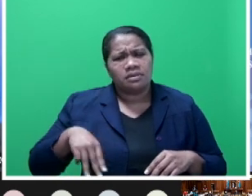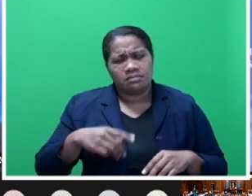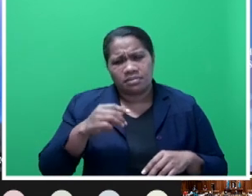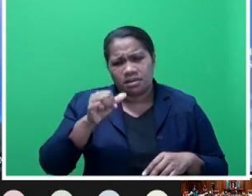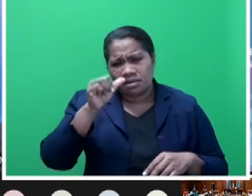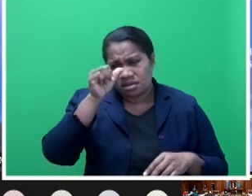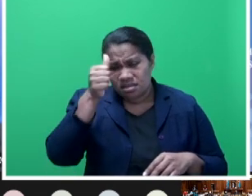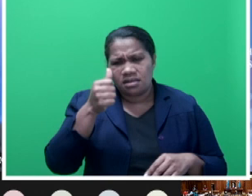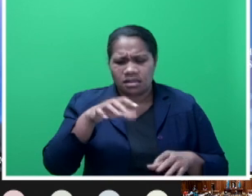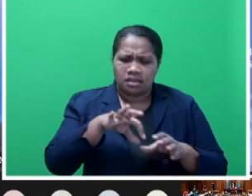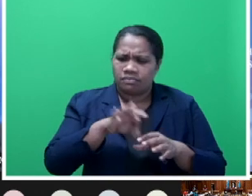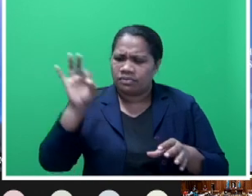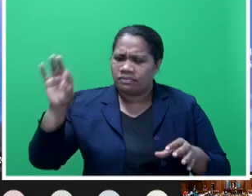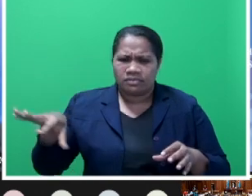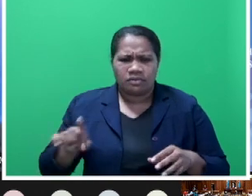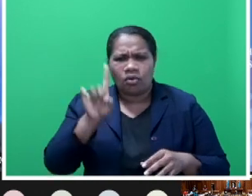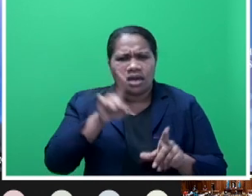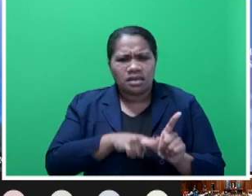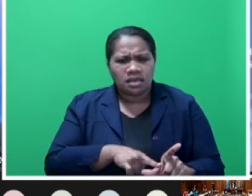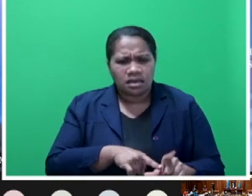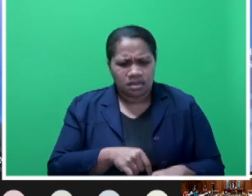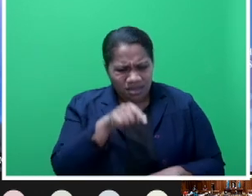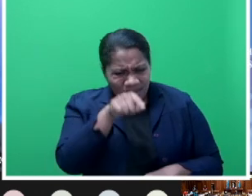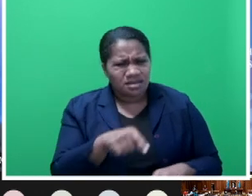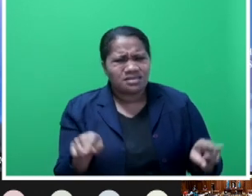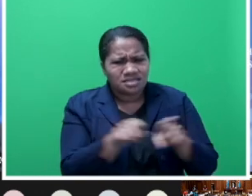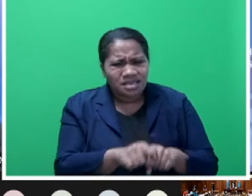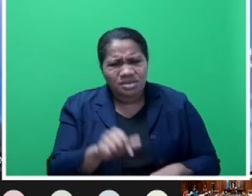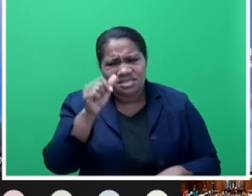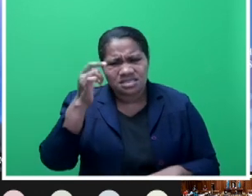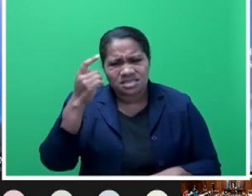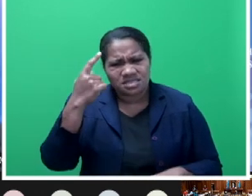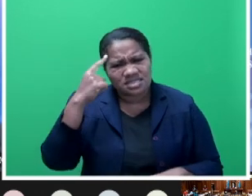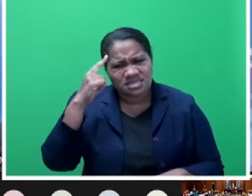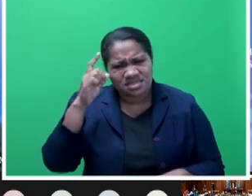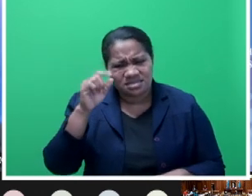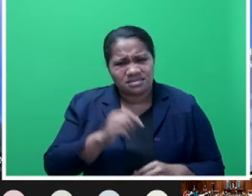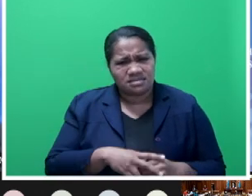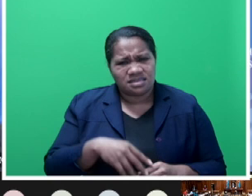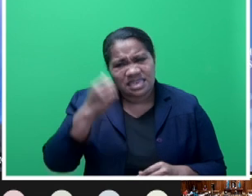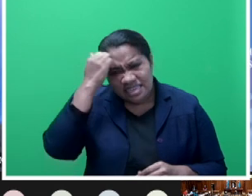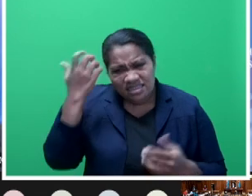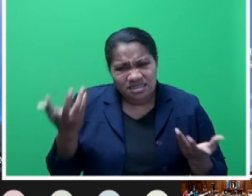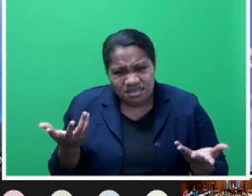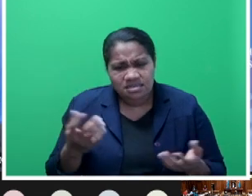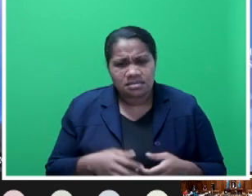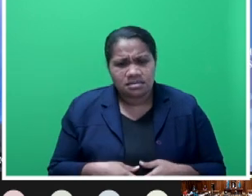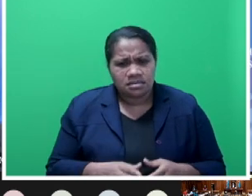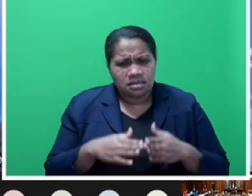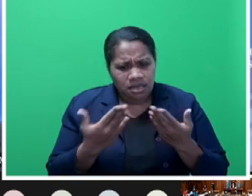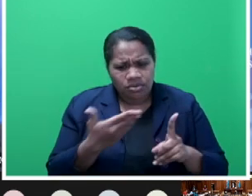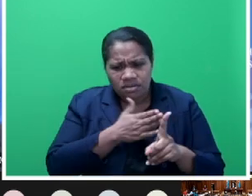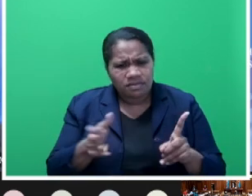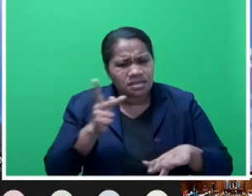1 year. Imbecile is the same as idiot. And when he's misleading parliament